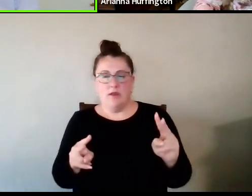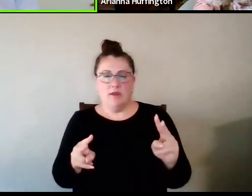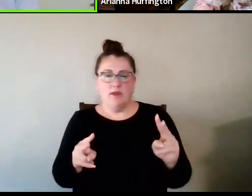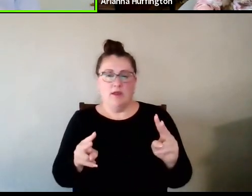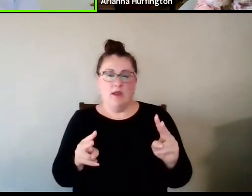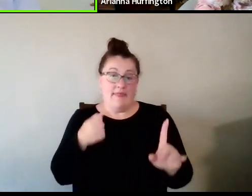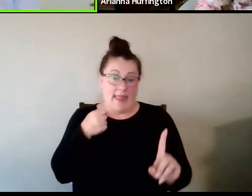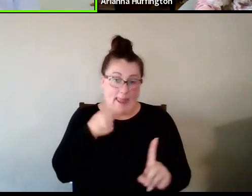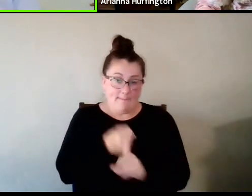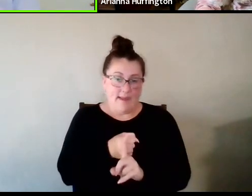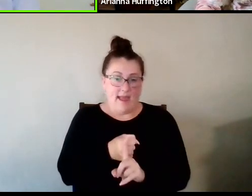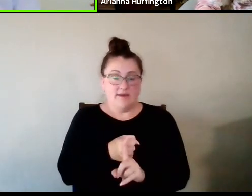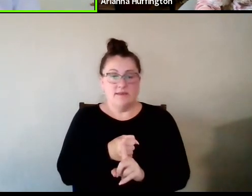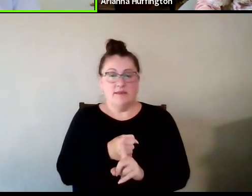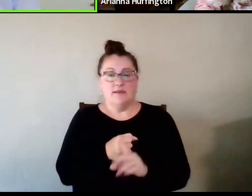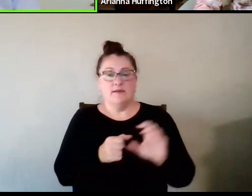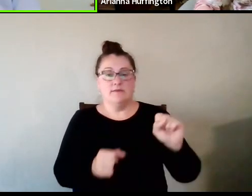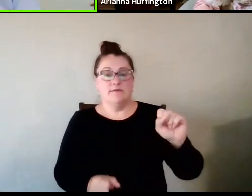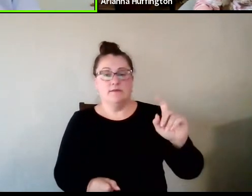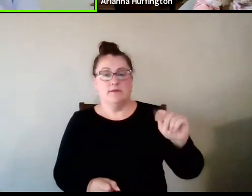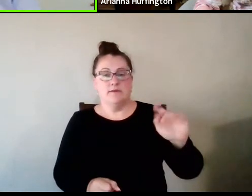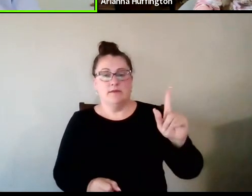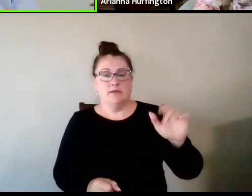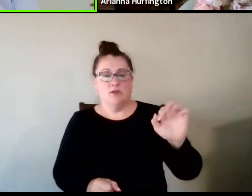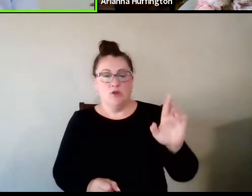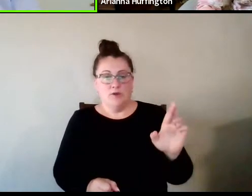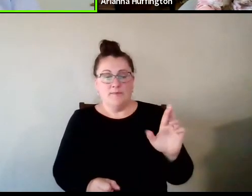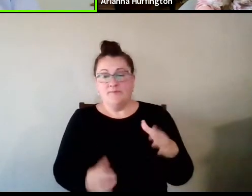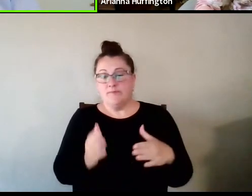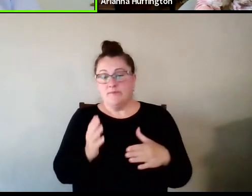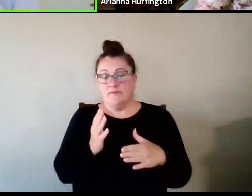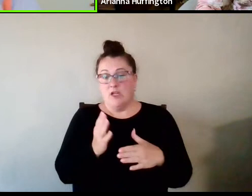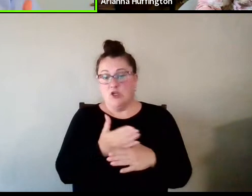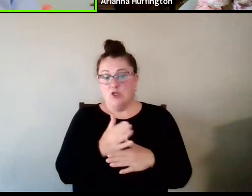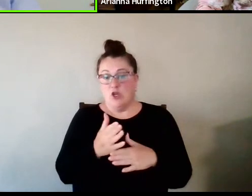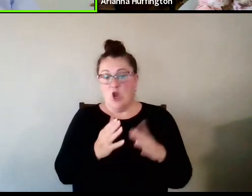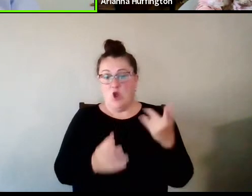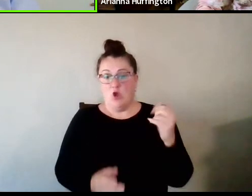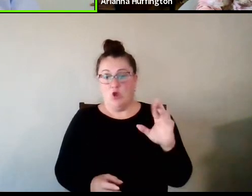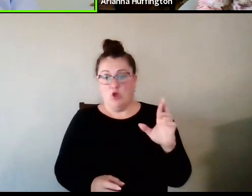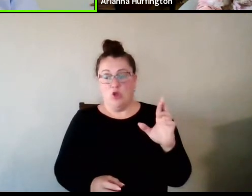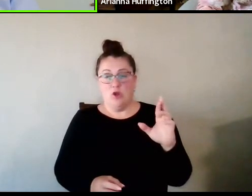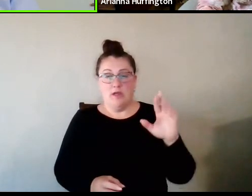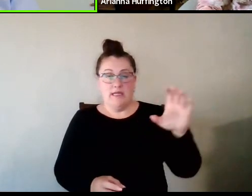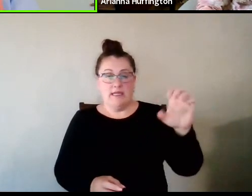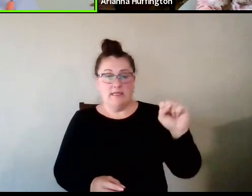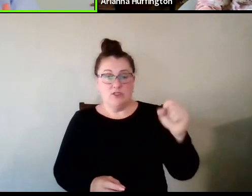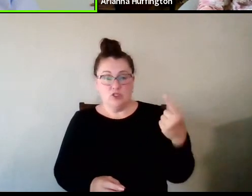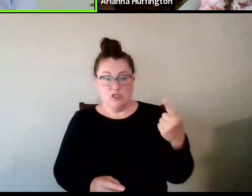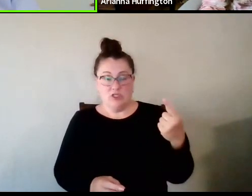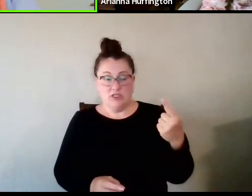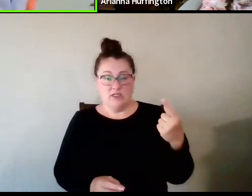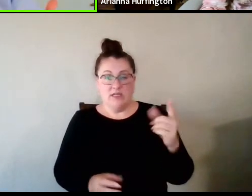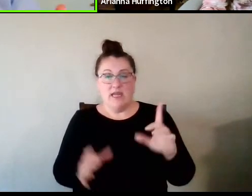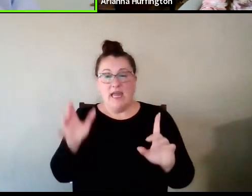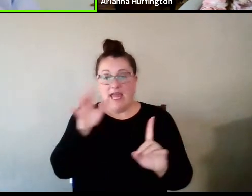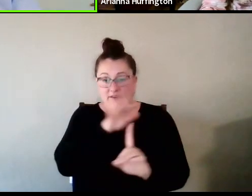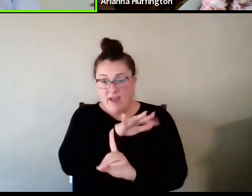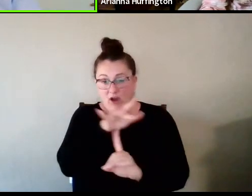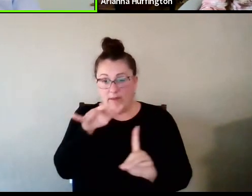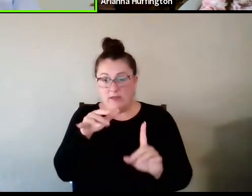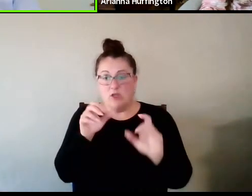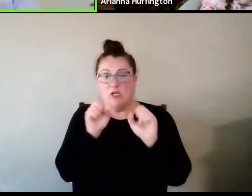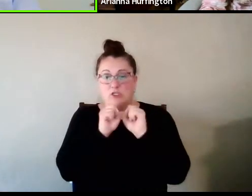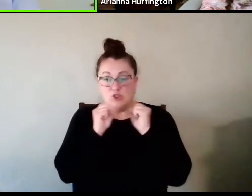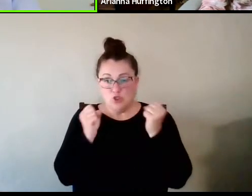impact on all stakeholders. So, of course, shareholders with the focus on ESG, right? Environmental, societal,